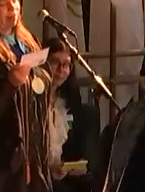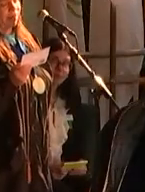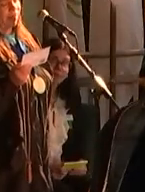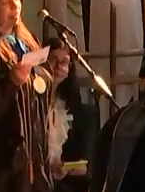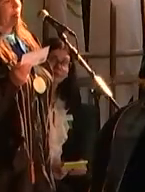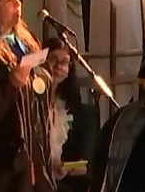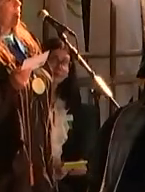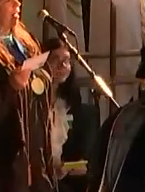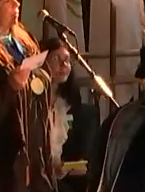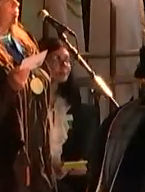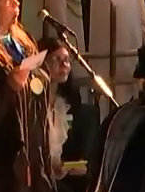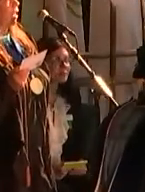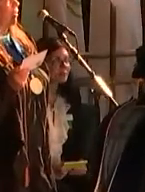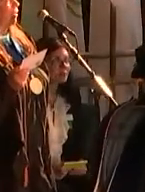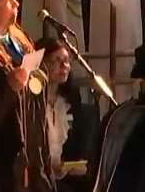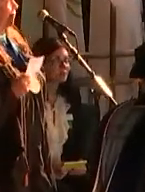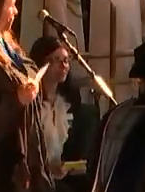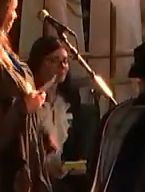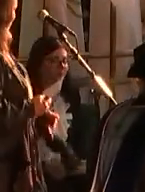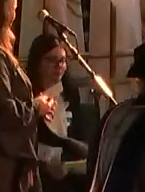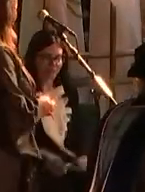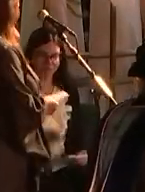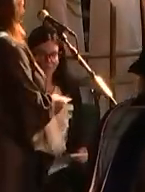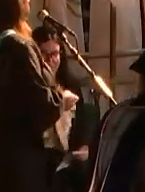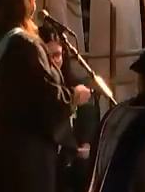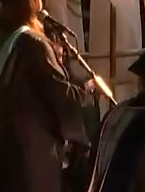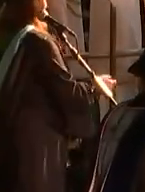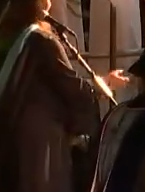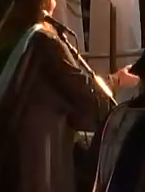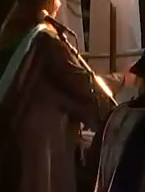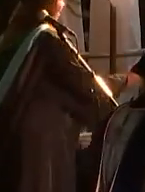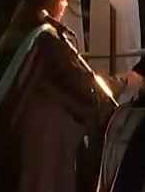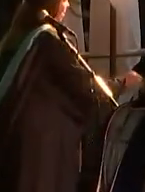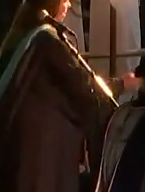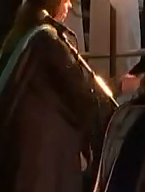Leanna Escaline, magna cum laude.